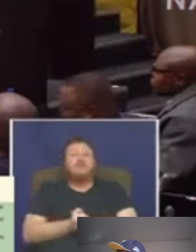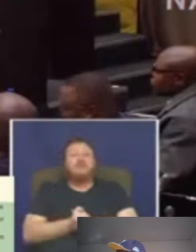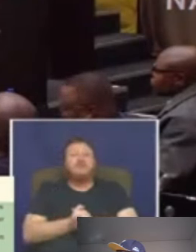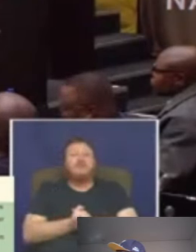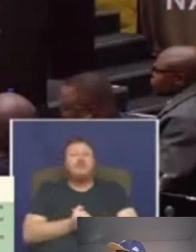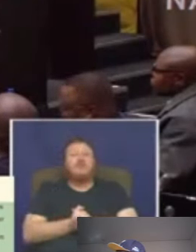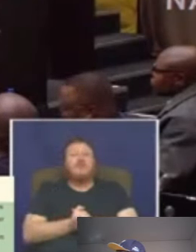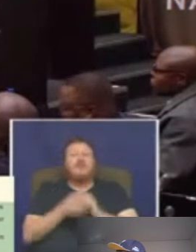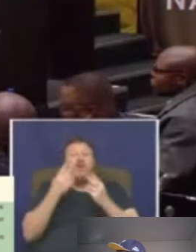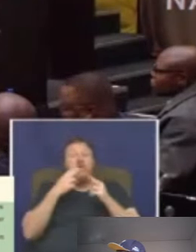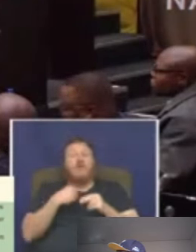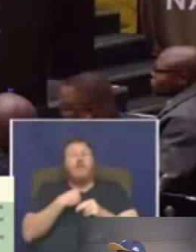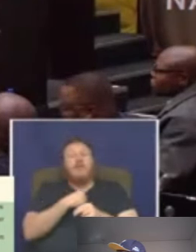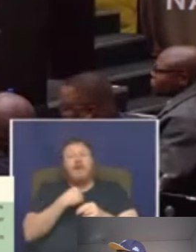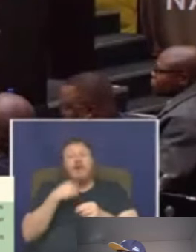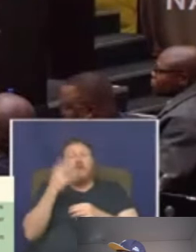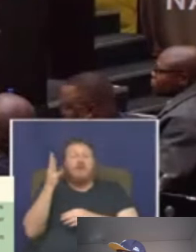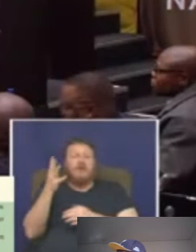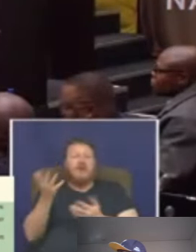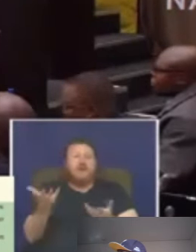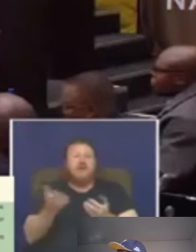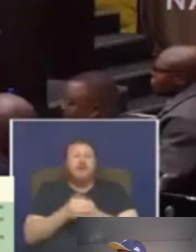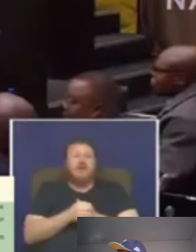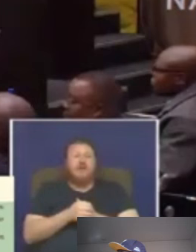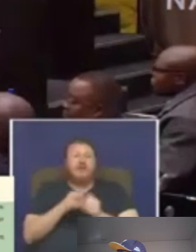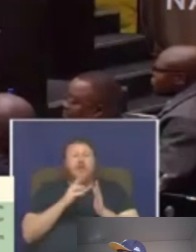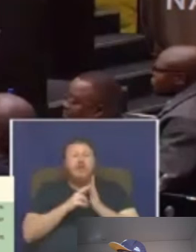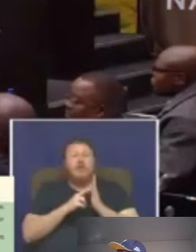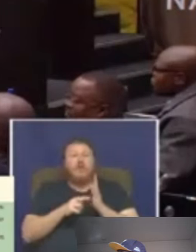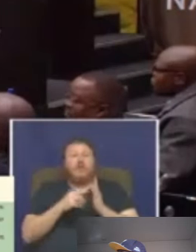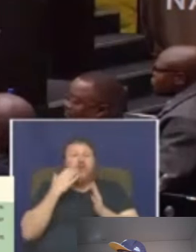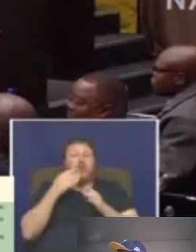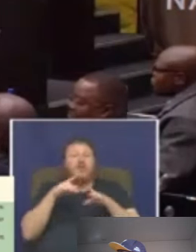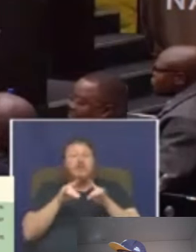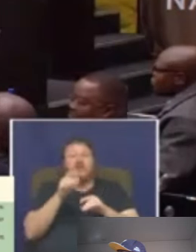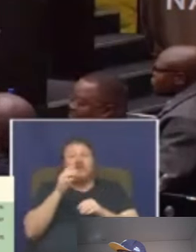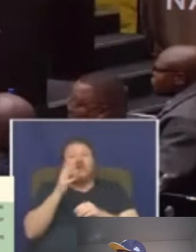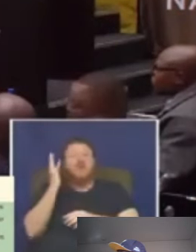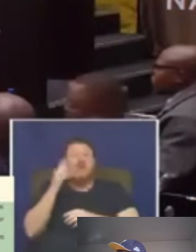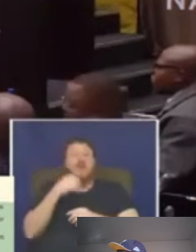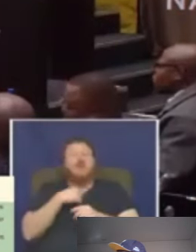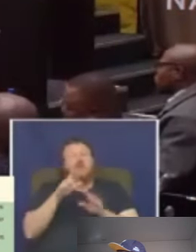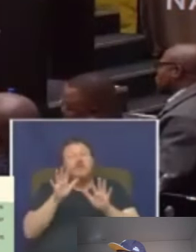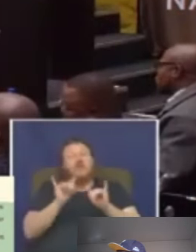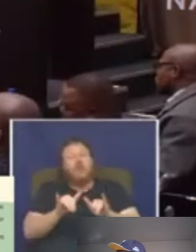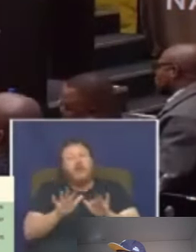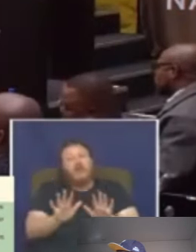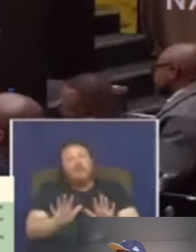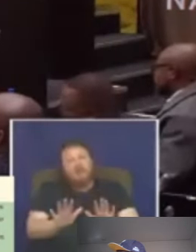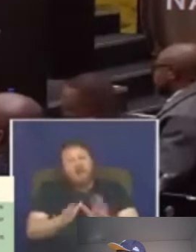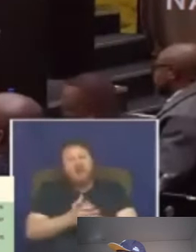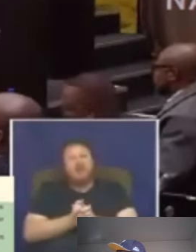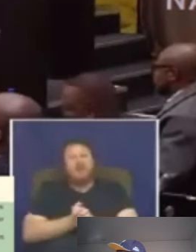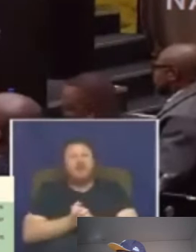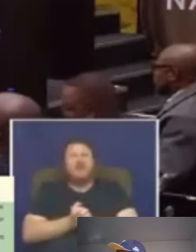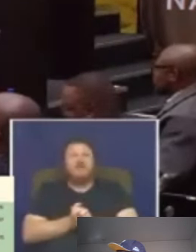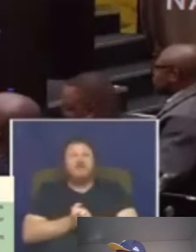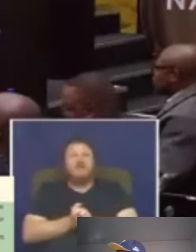Member, I'm now speaking. In terms of the rules, when the chair speaks, you are to desist.